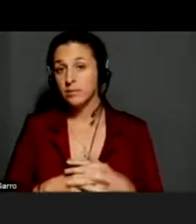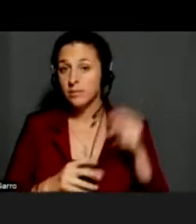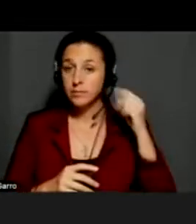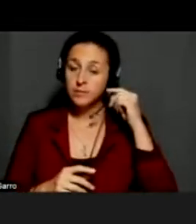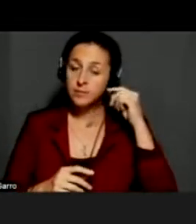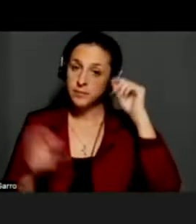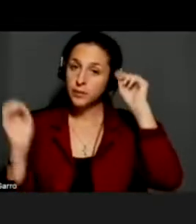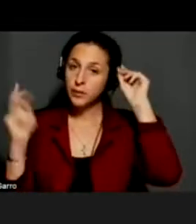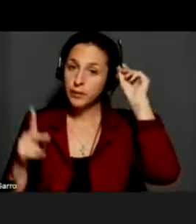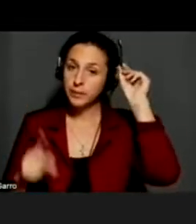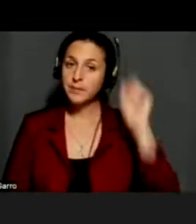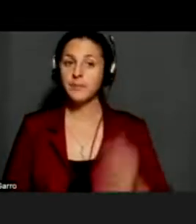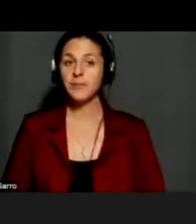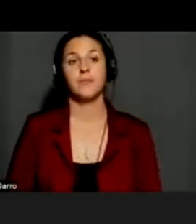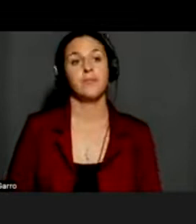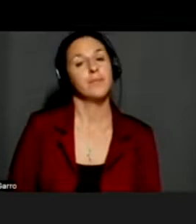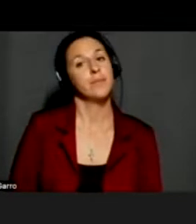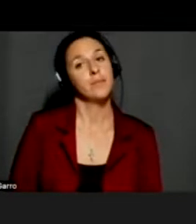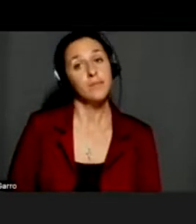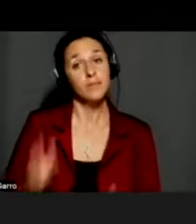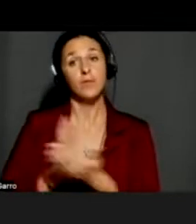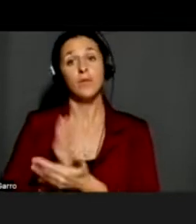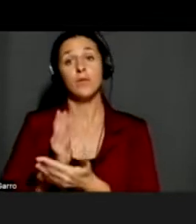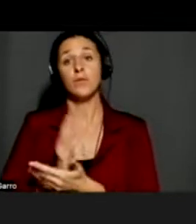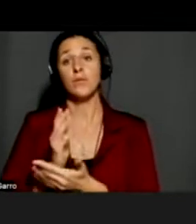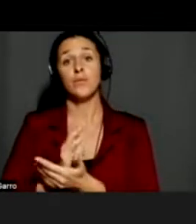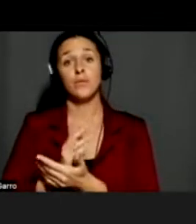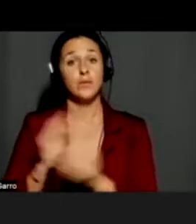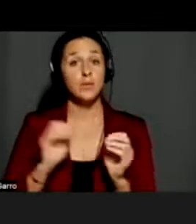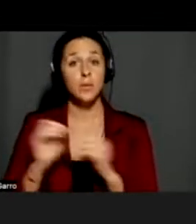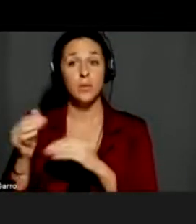Okay. All right, then we'll move on.